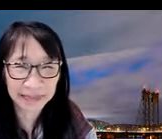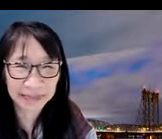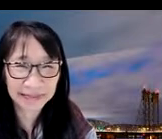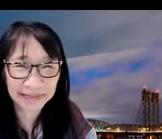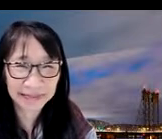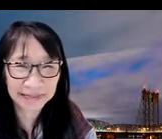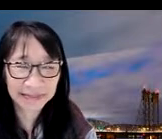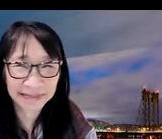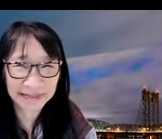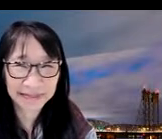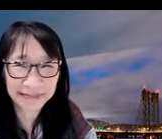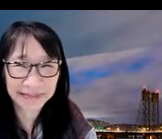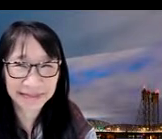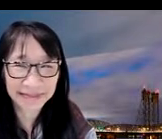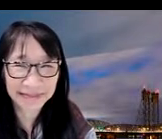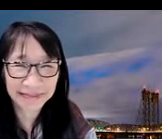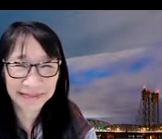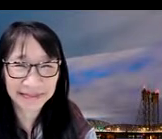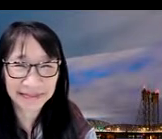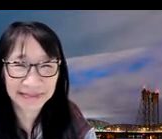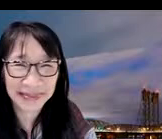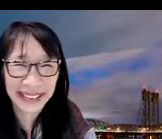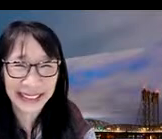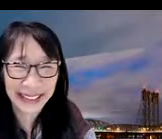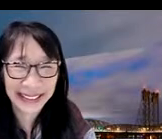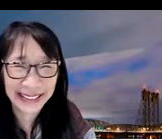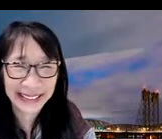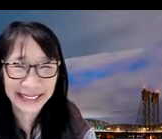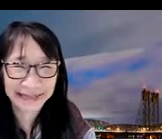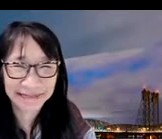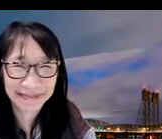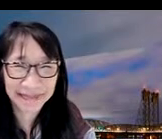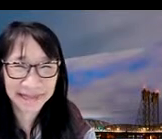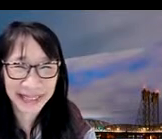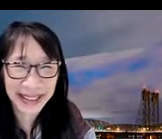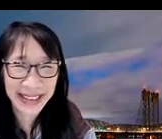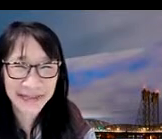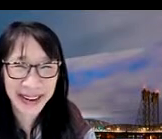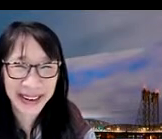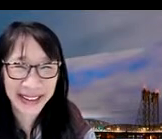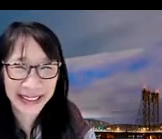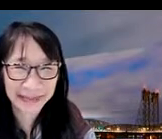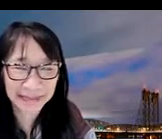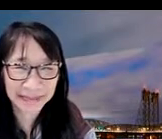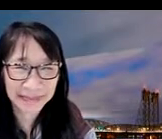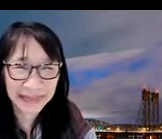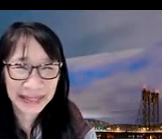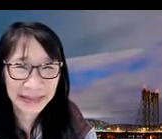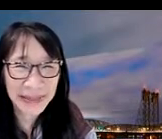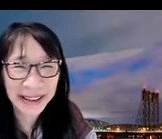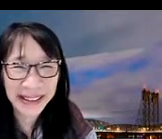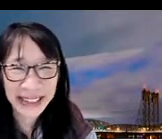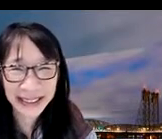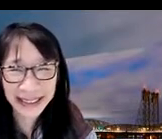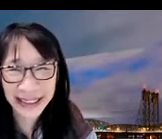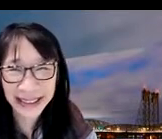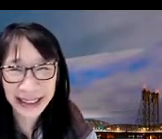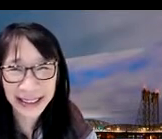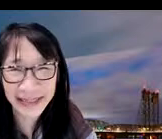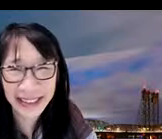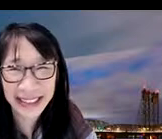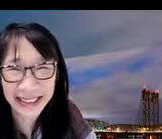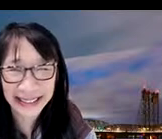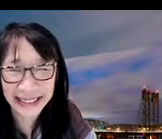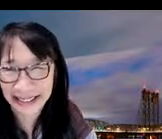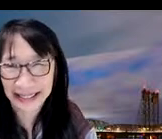the bridge riding like Robin just suggested, but looking forward to it. Thanks. Thanks, Mark. Marlon,